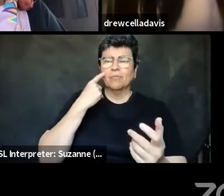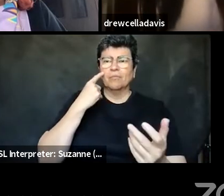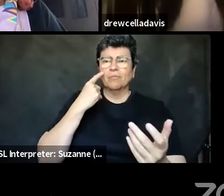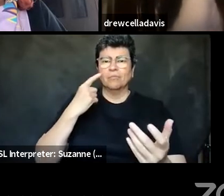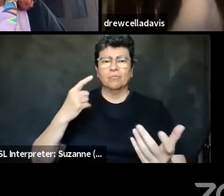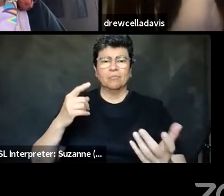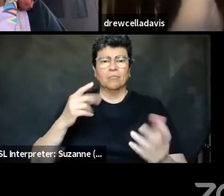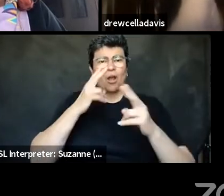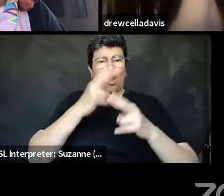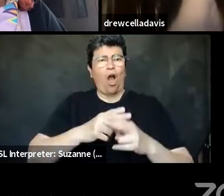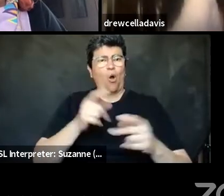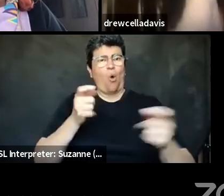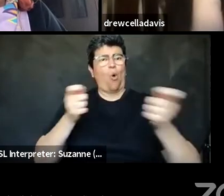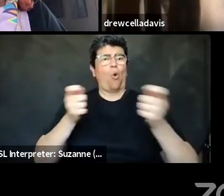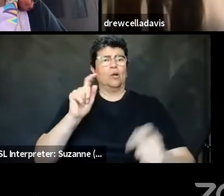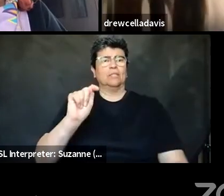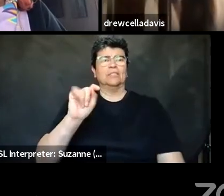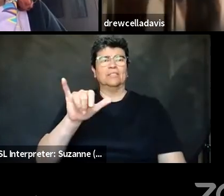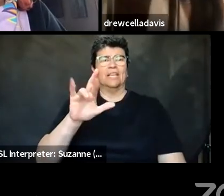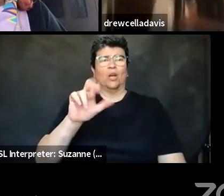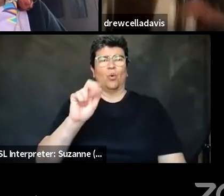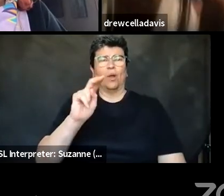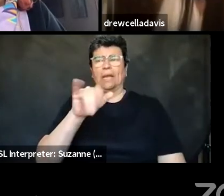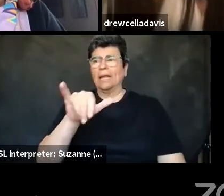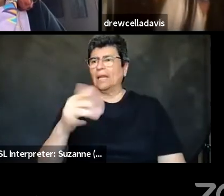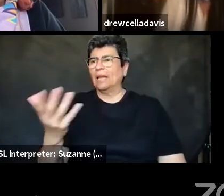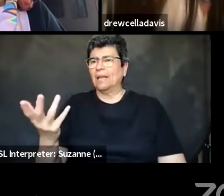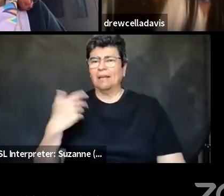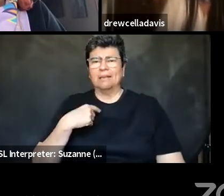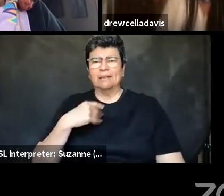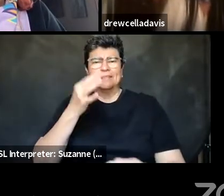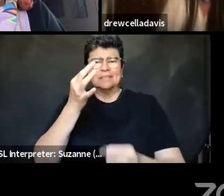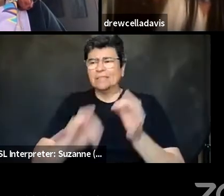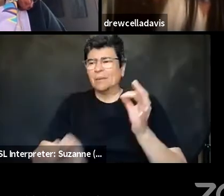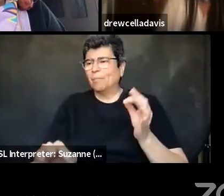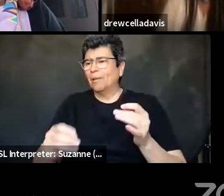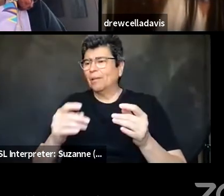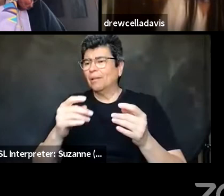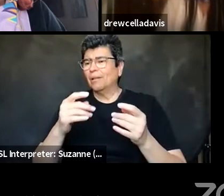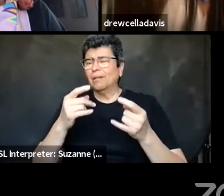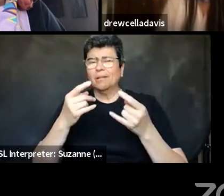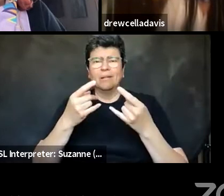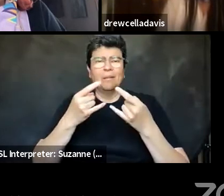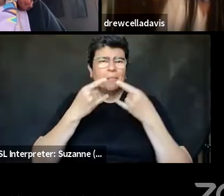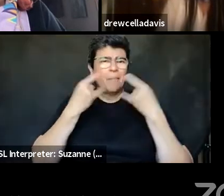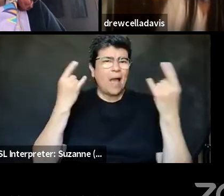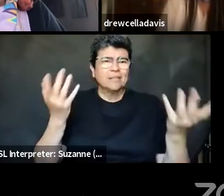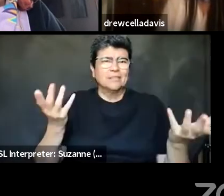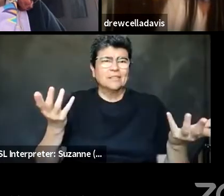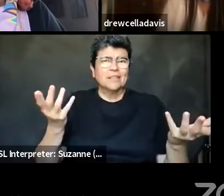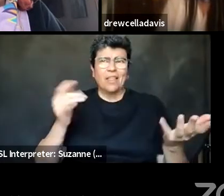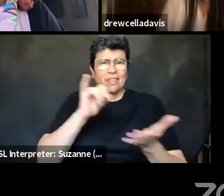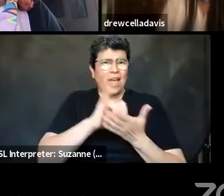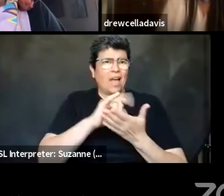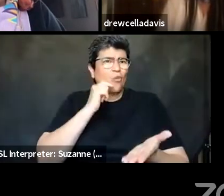calling it tyranny, or, you know, it's just a simple mask, and it's intended to help others and to protect yourself.